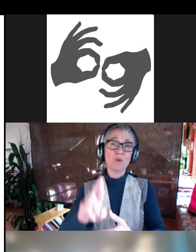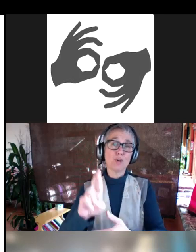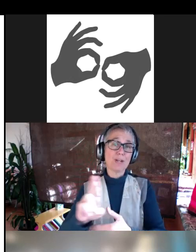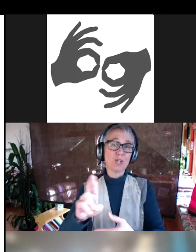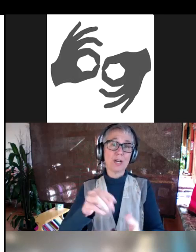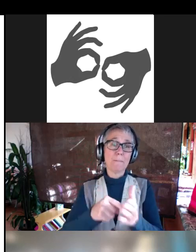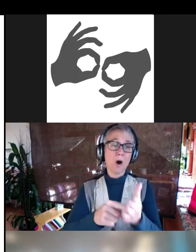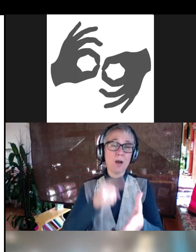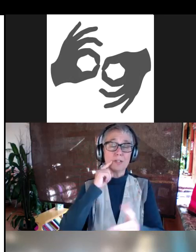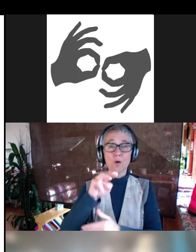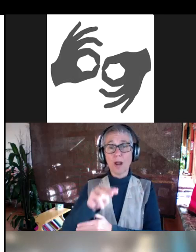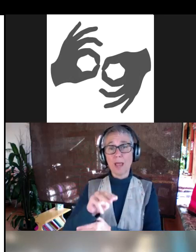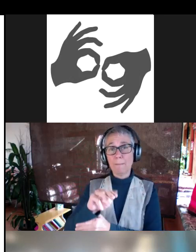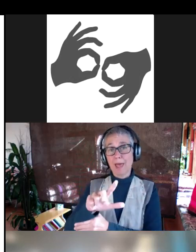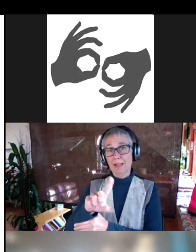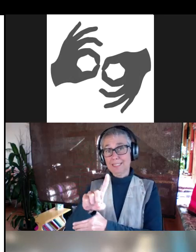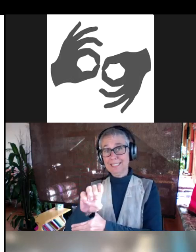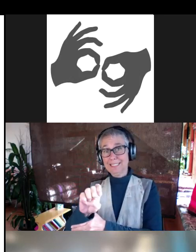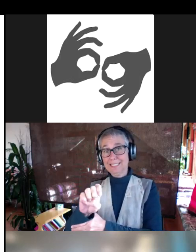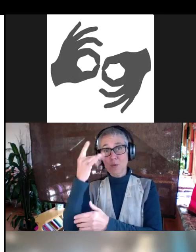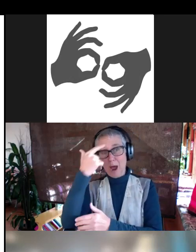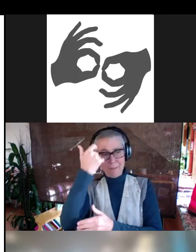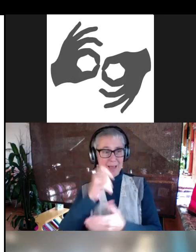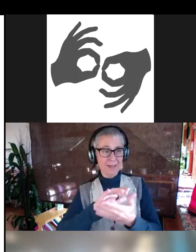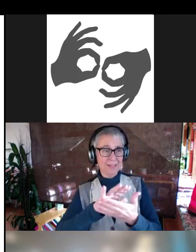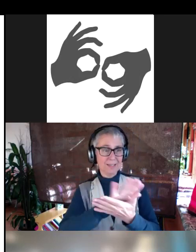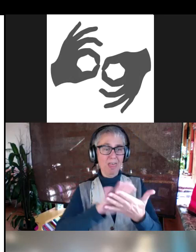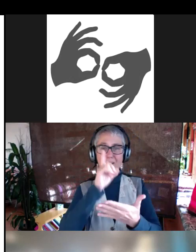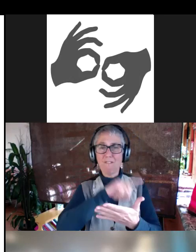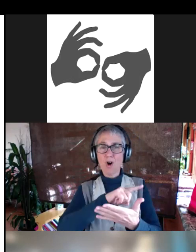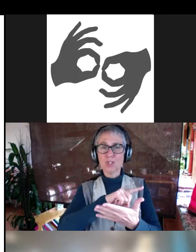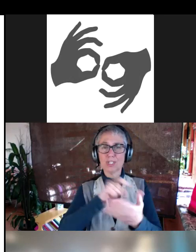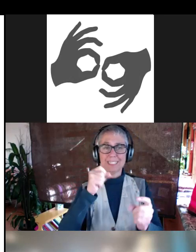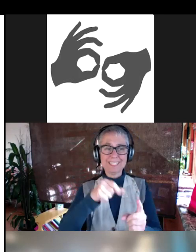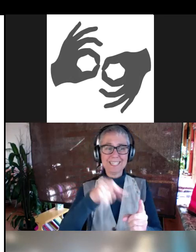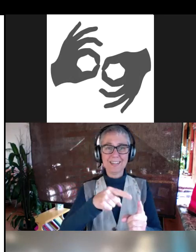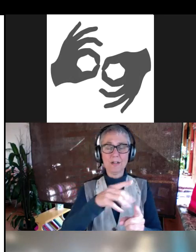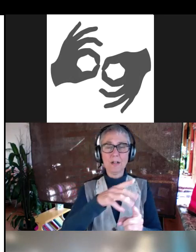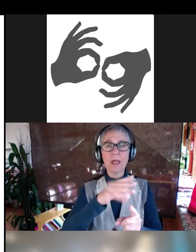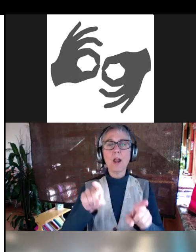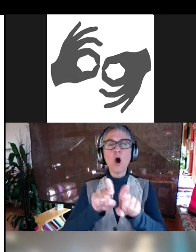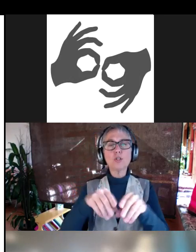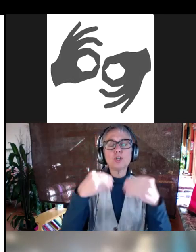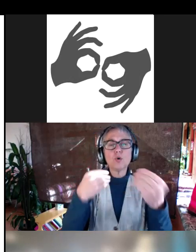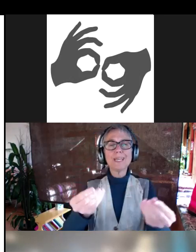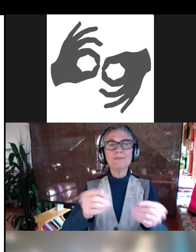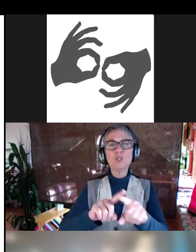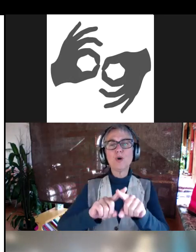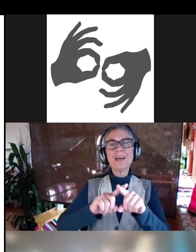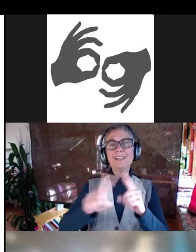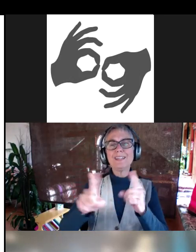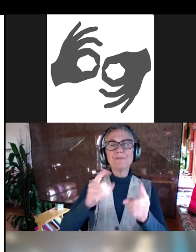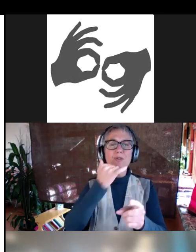both because of these false signals, but also because it provides minimal information about the extent to which different mutations impact protein